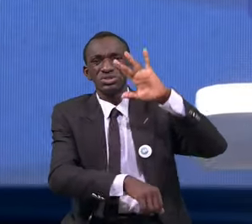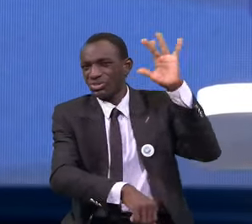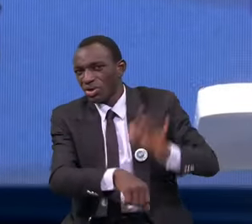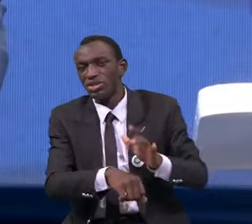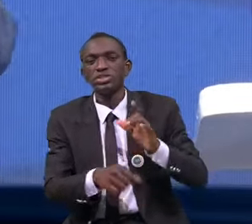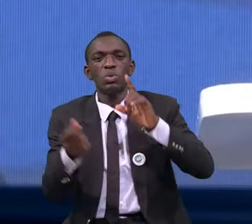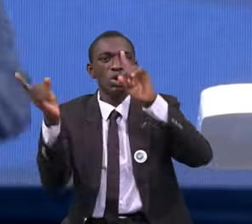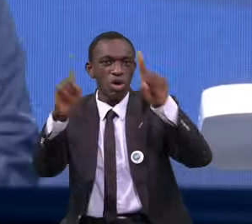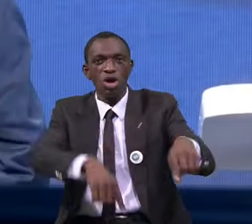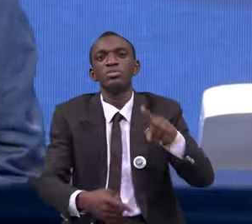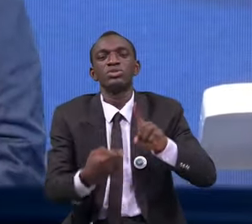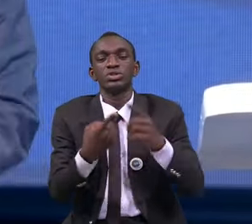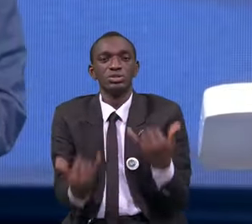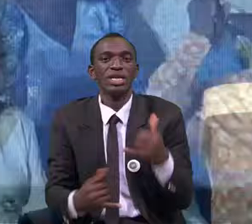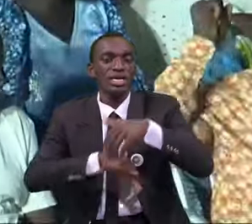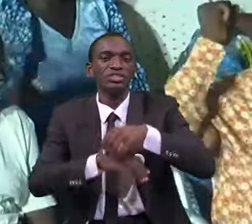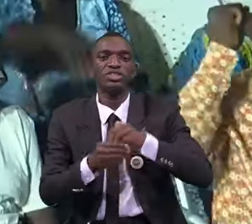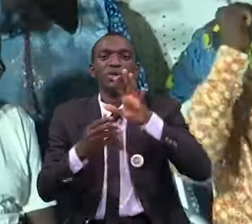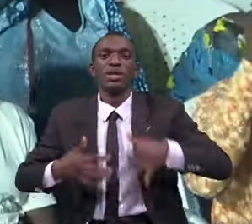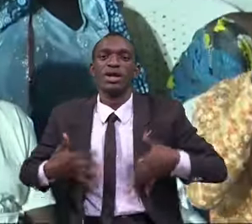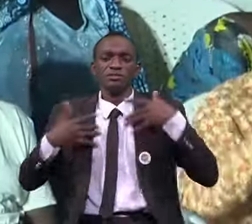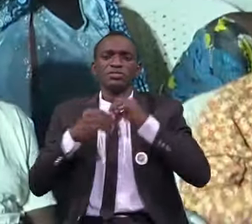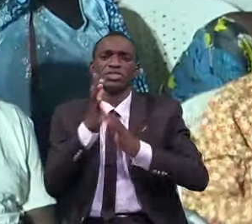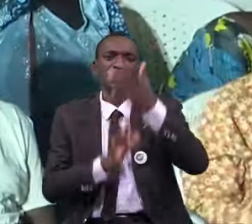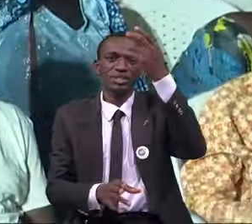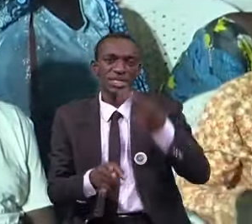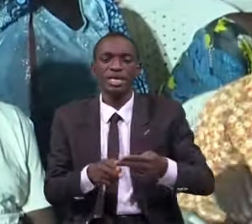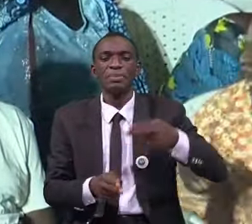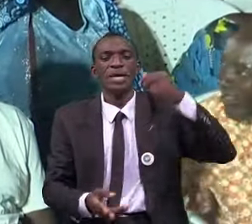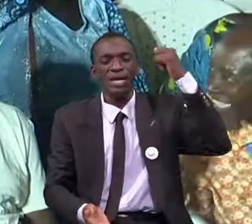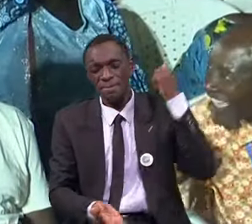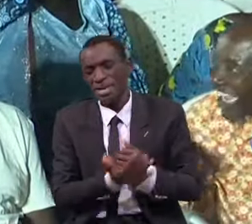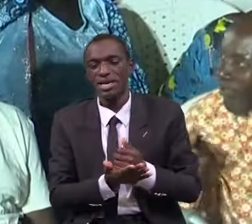tonight in your life in Jesus' name.